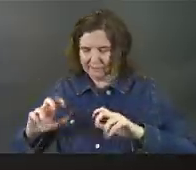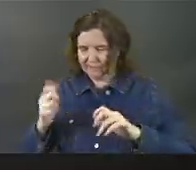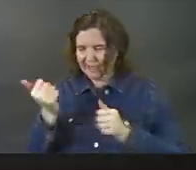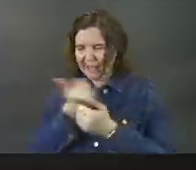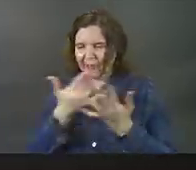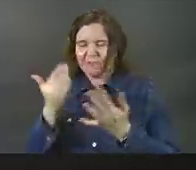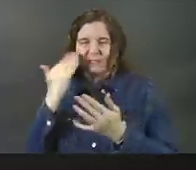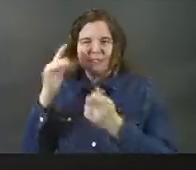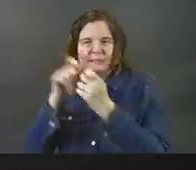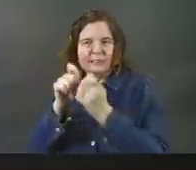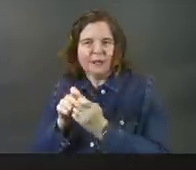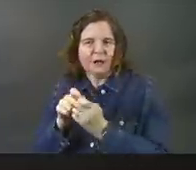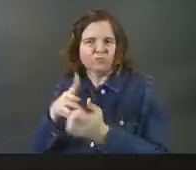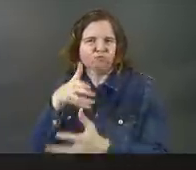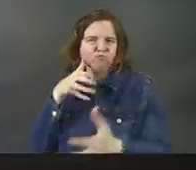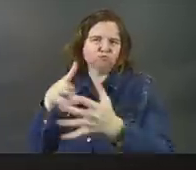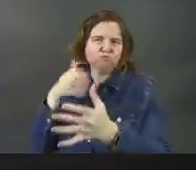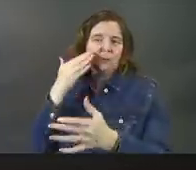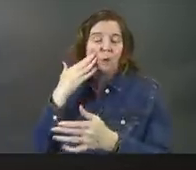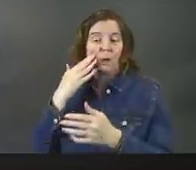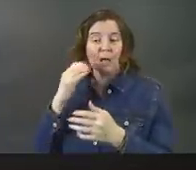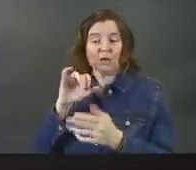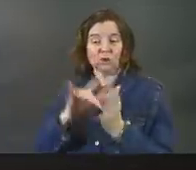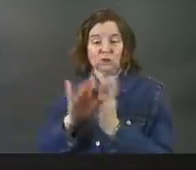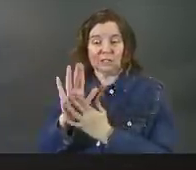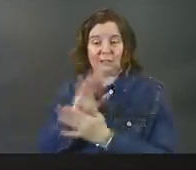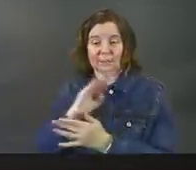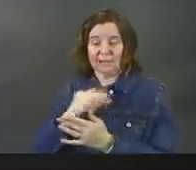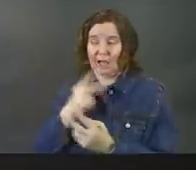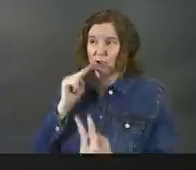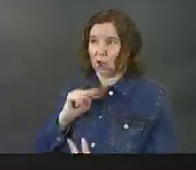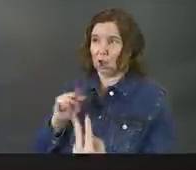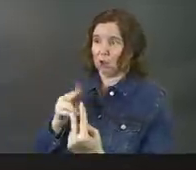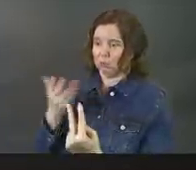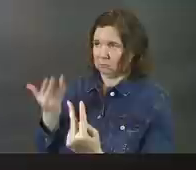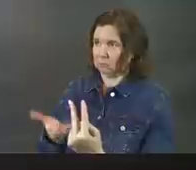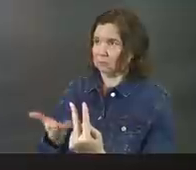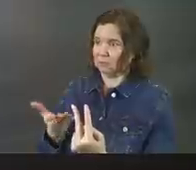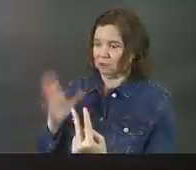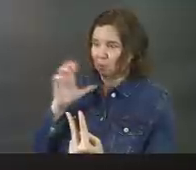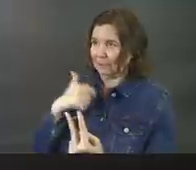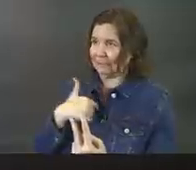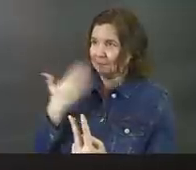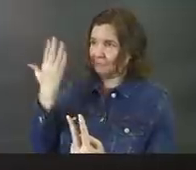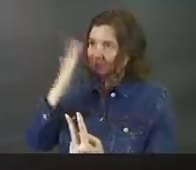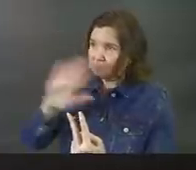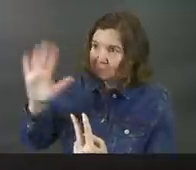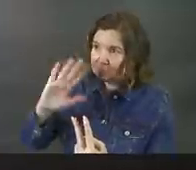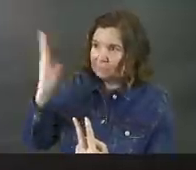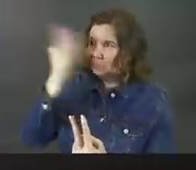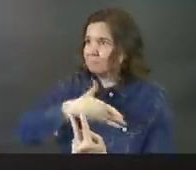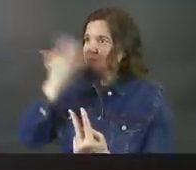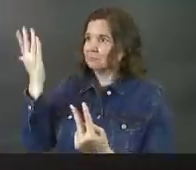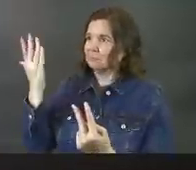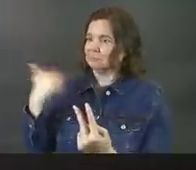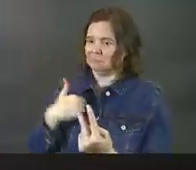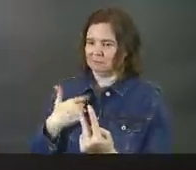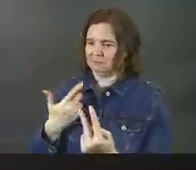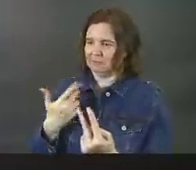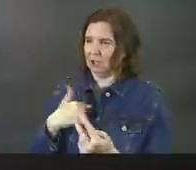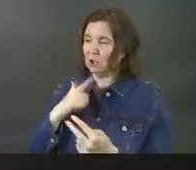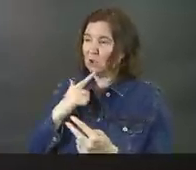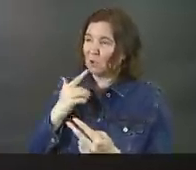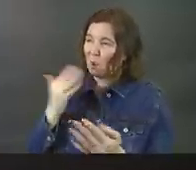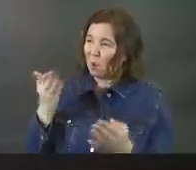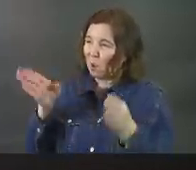know every detail about the Messiah. And Jesus, the Messiah, is looking at them and saying, "You guys have missed it. And not only have you missed it, but you're